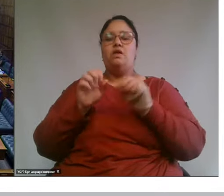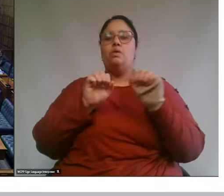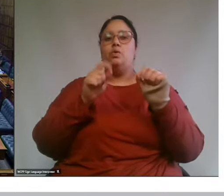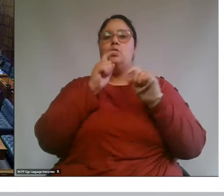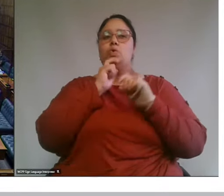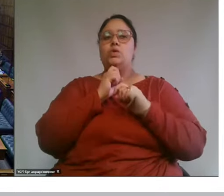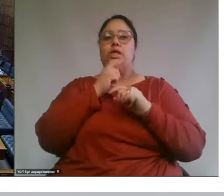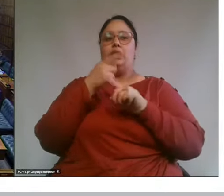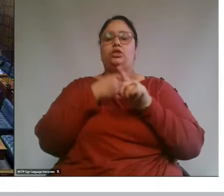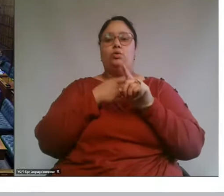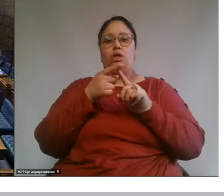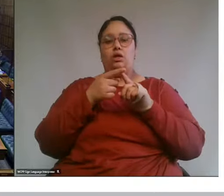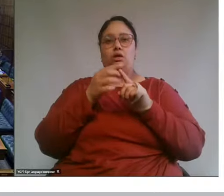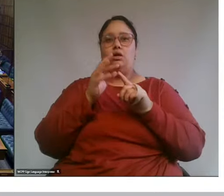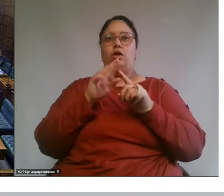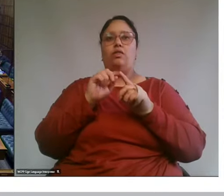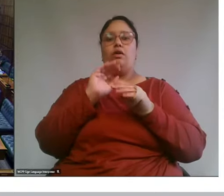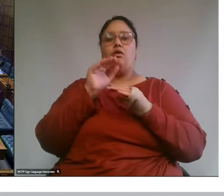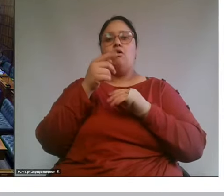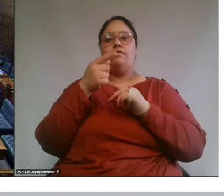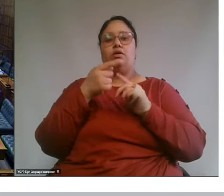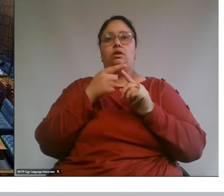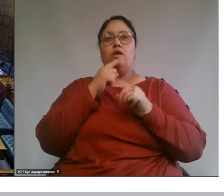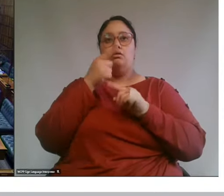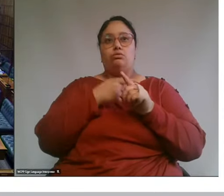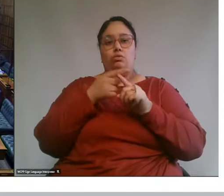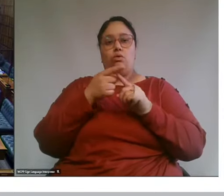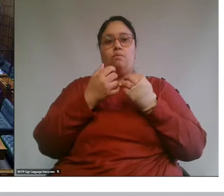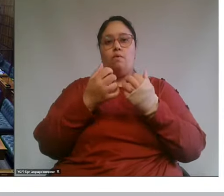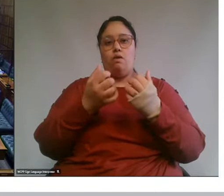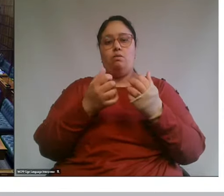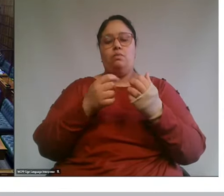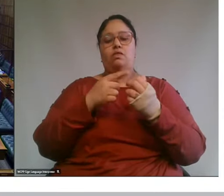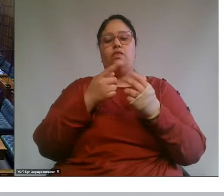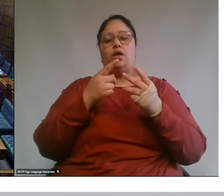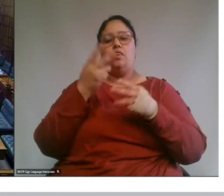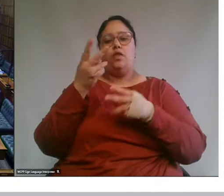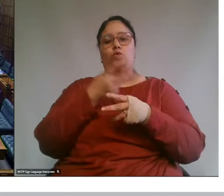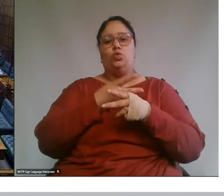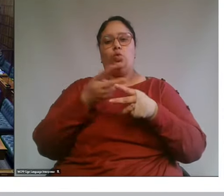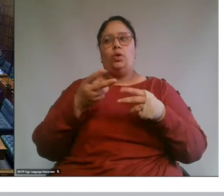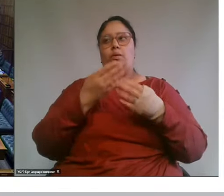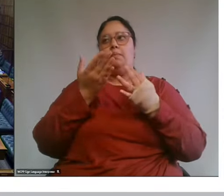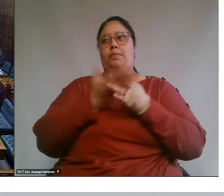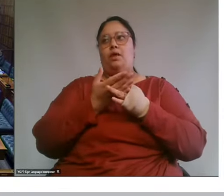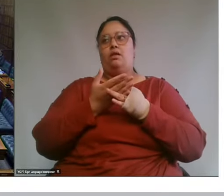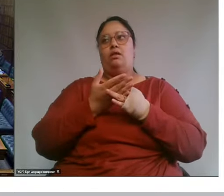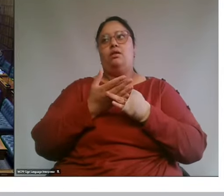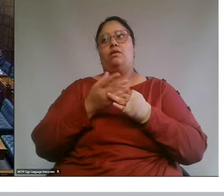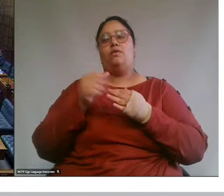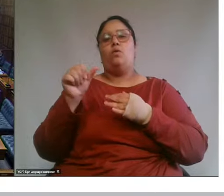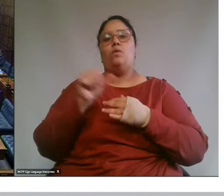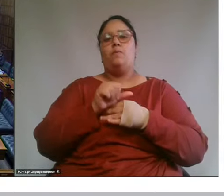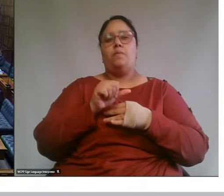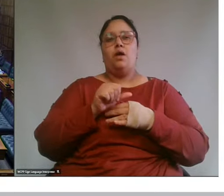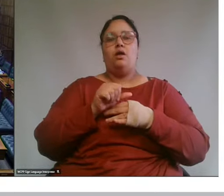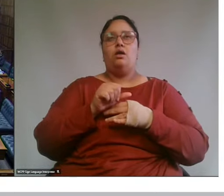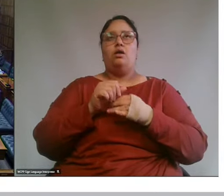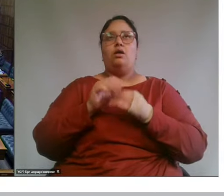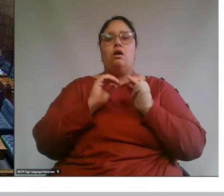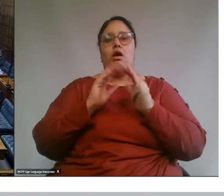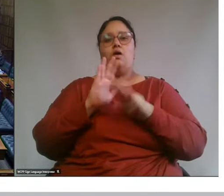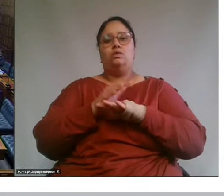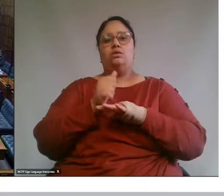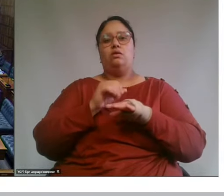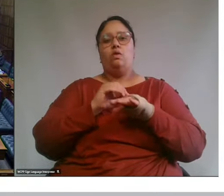before she she comes on I just wanted to indicate that we have um so jintha looks after